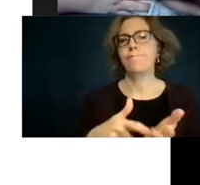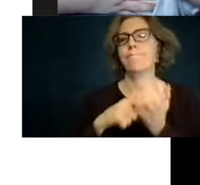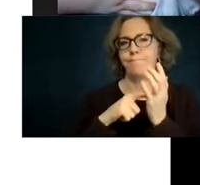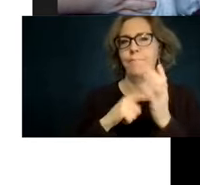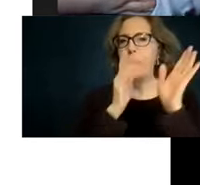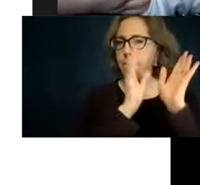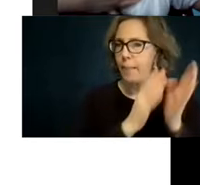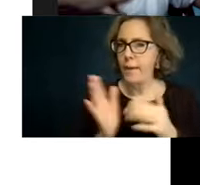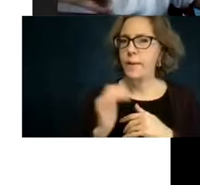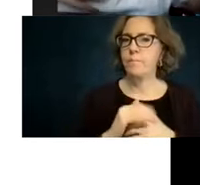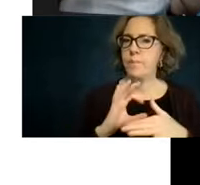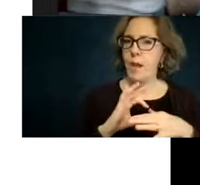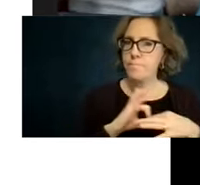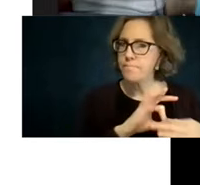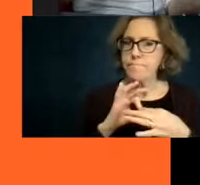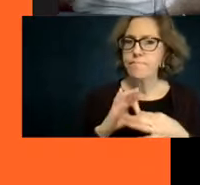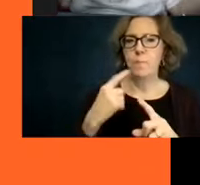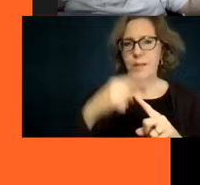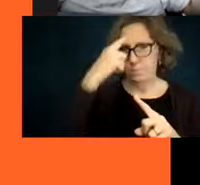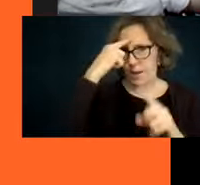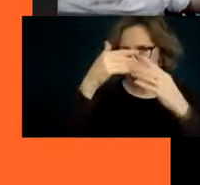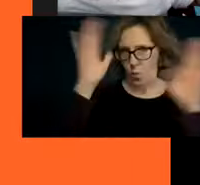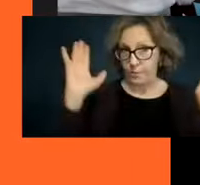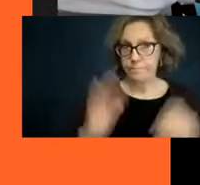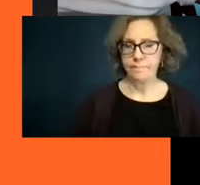open minds. Thank you.